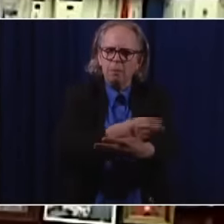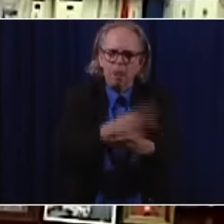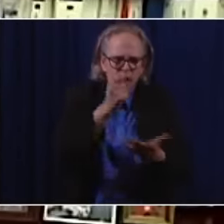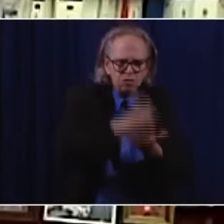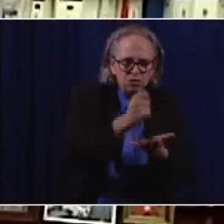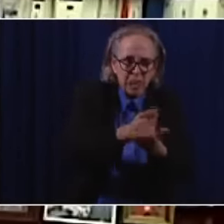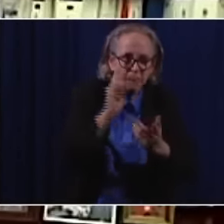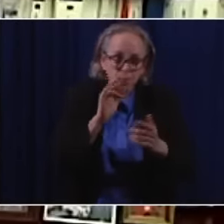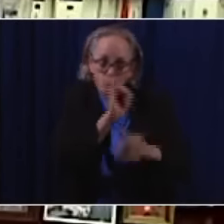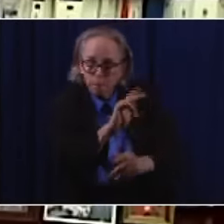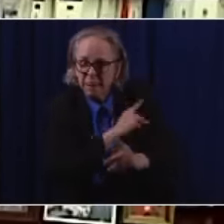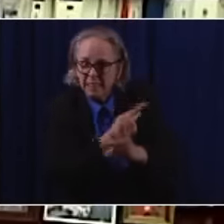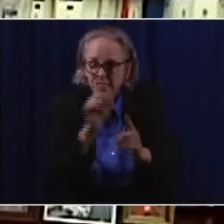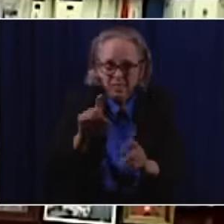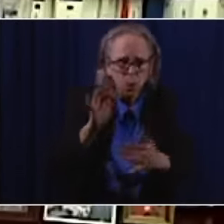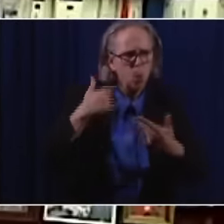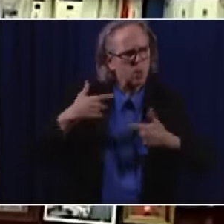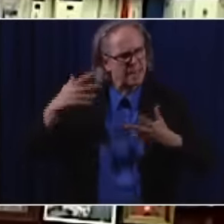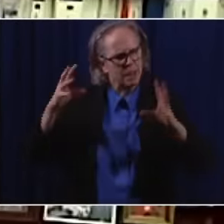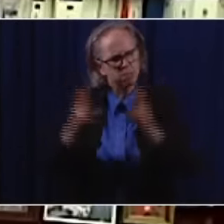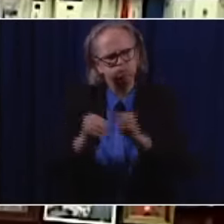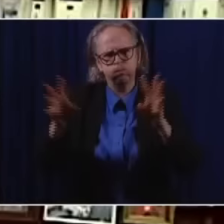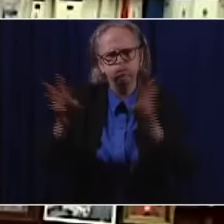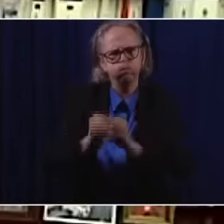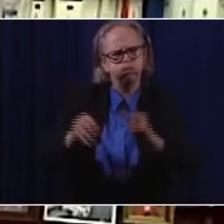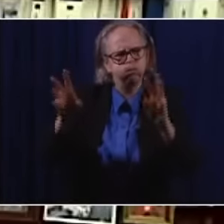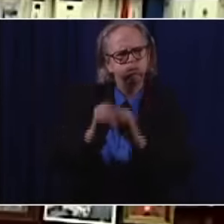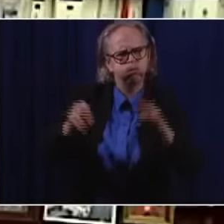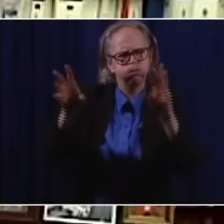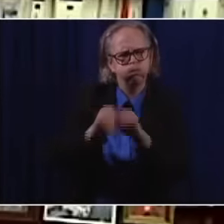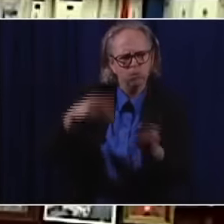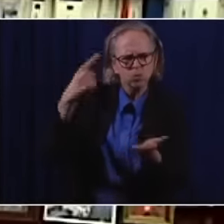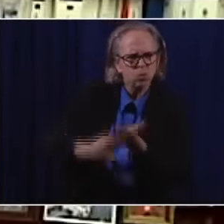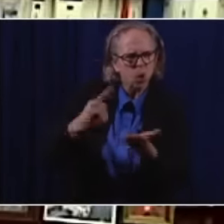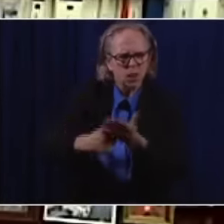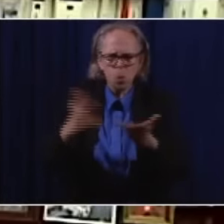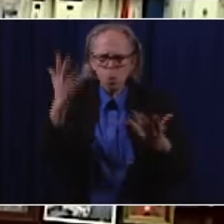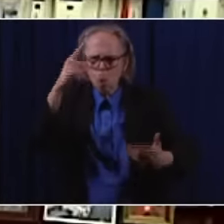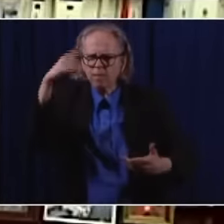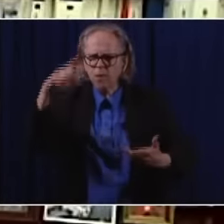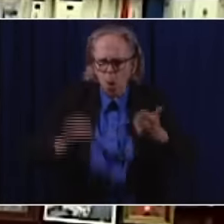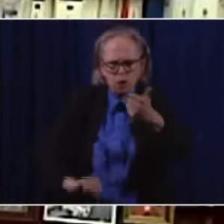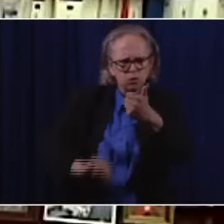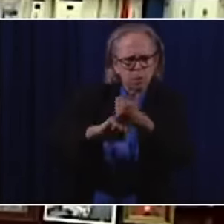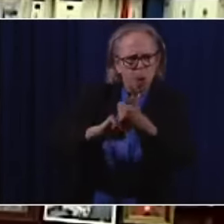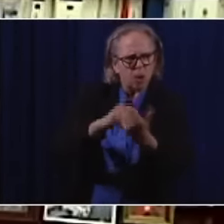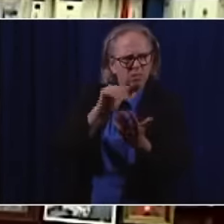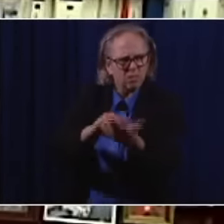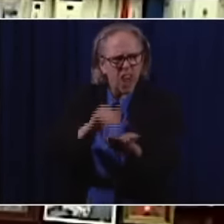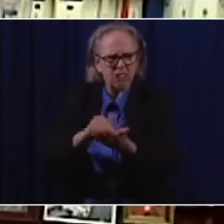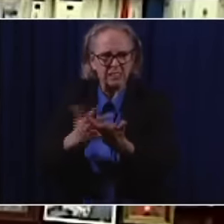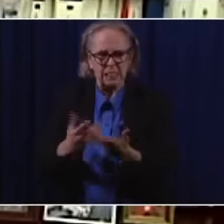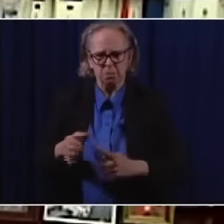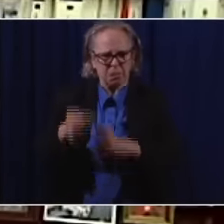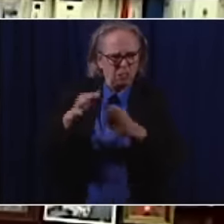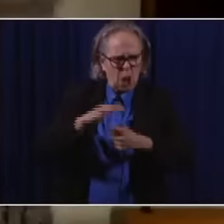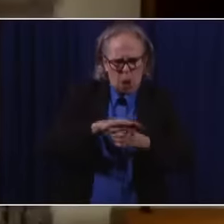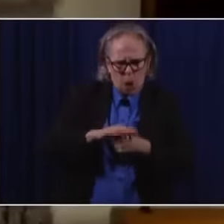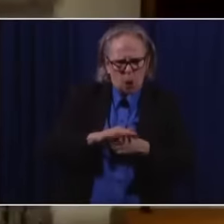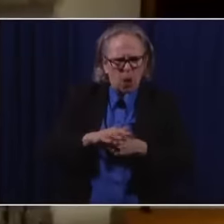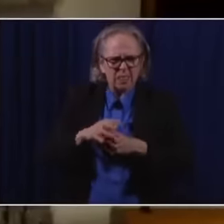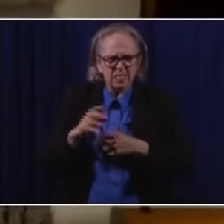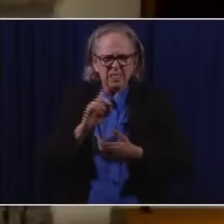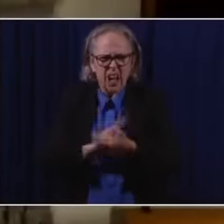that sort of support for physicians at the local level so that they don't feel like they're out at the end of a limb. That's